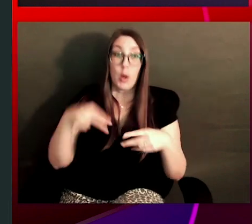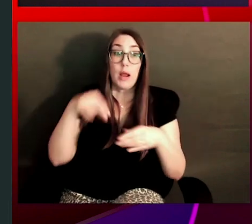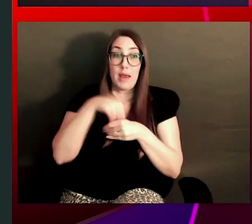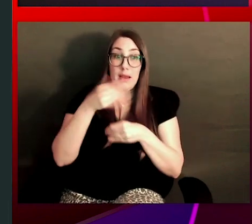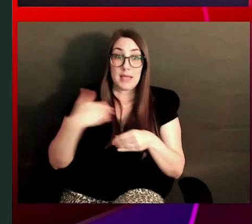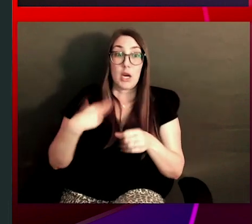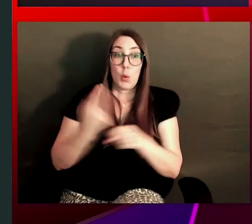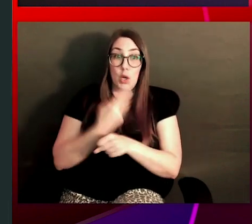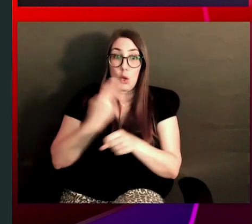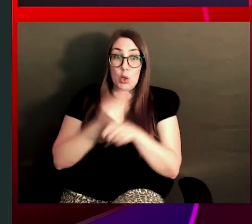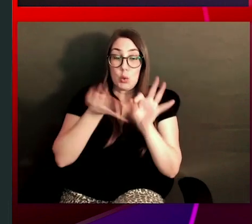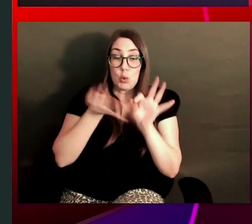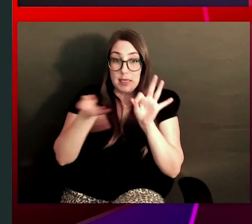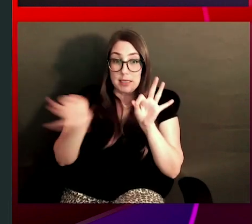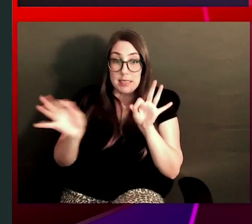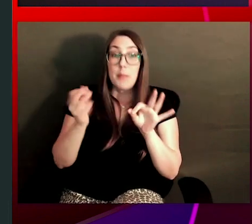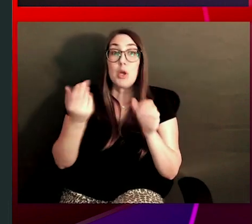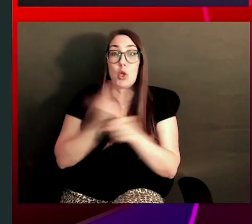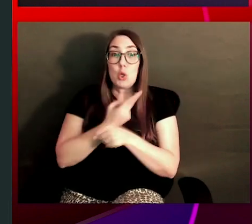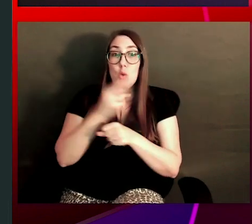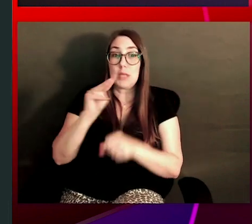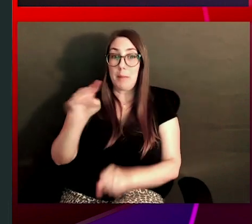statement using Microsoft